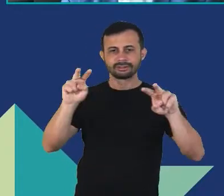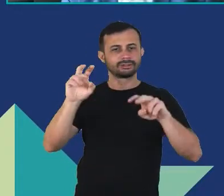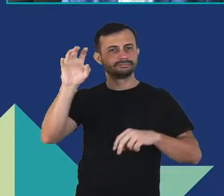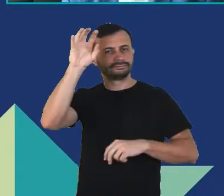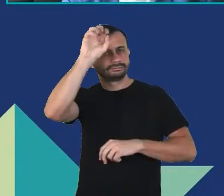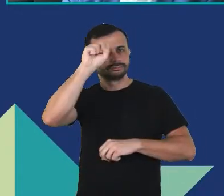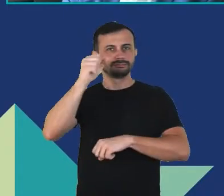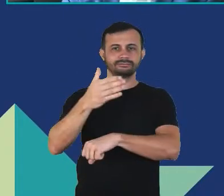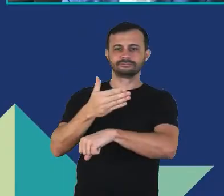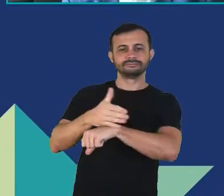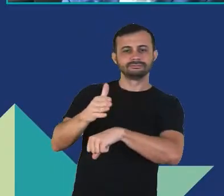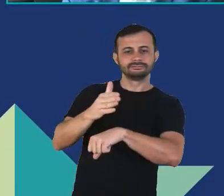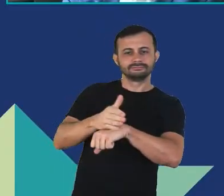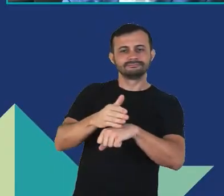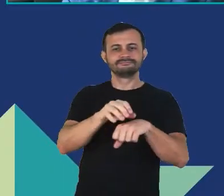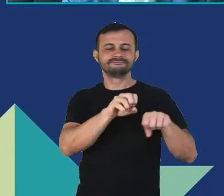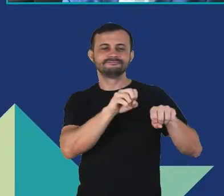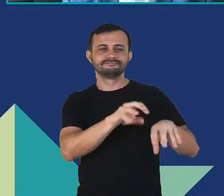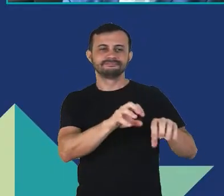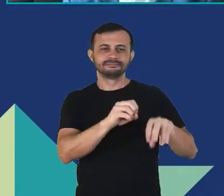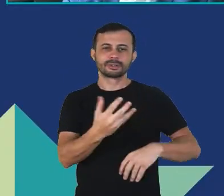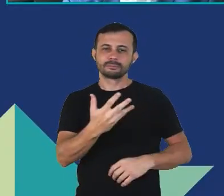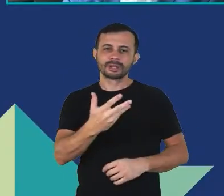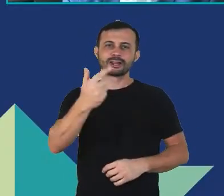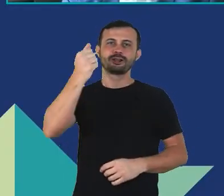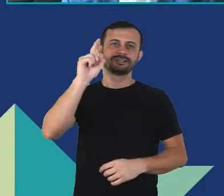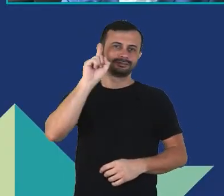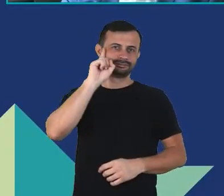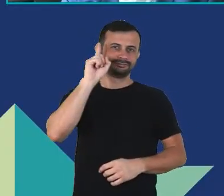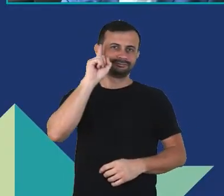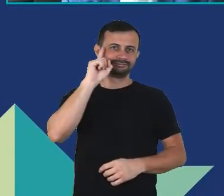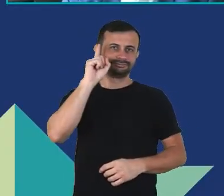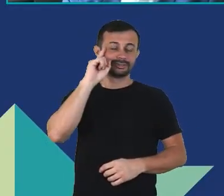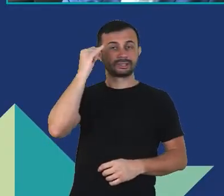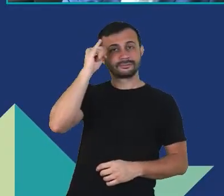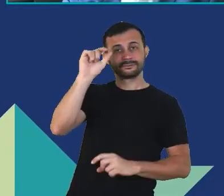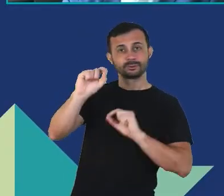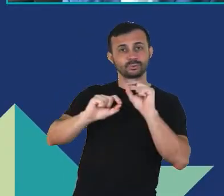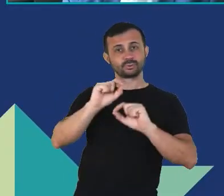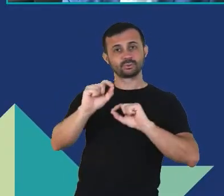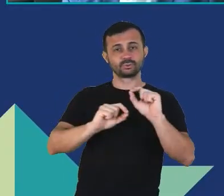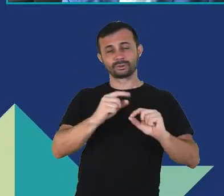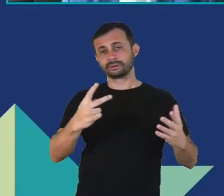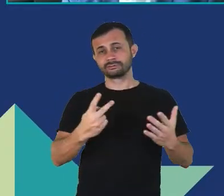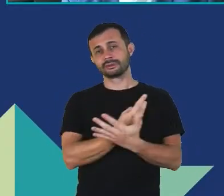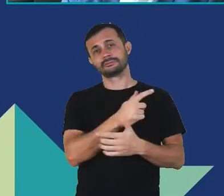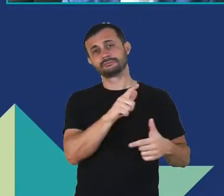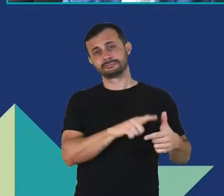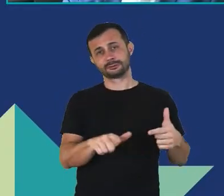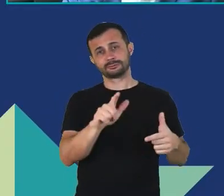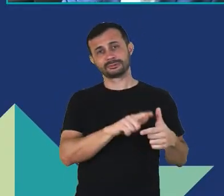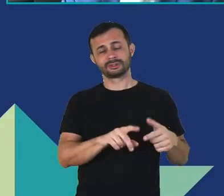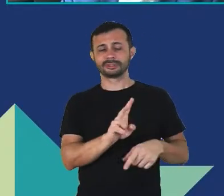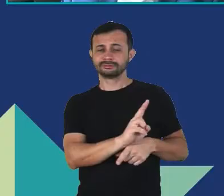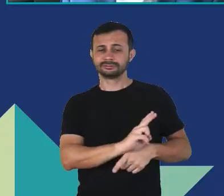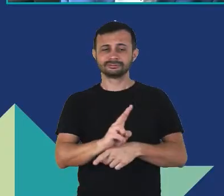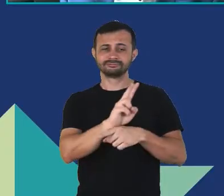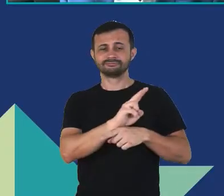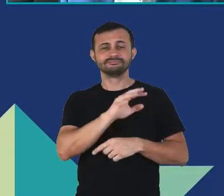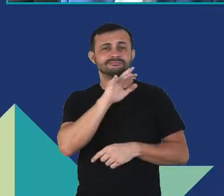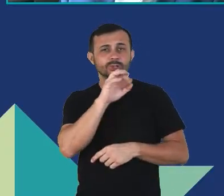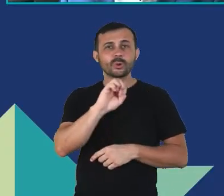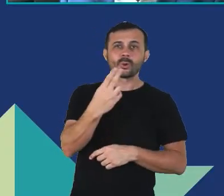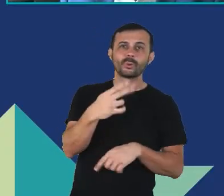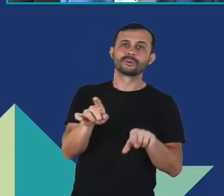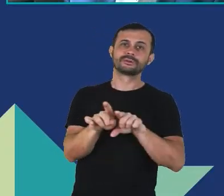better implement, have the right staff, the right team, and avoid falling into the trap of